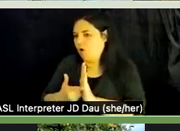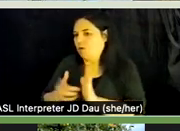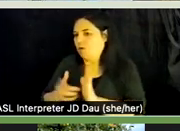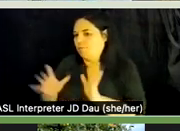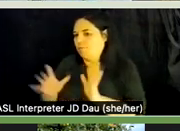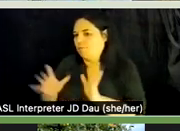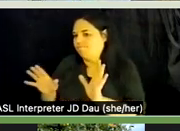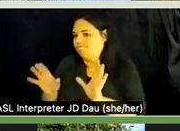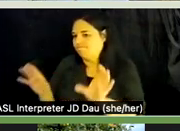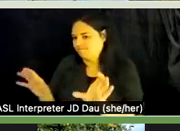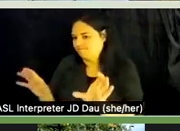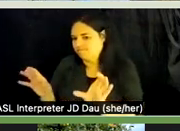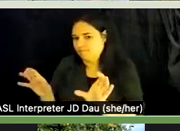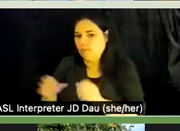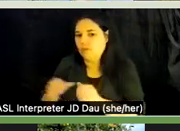So